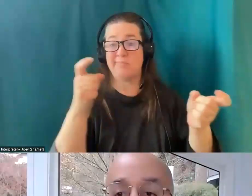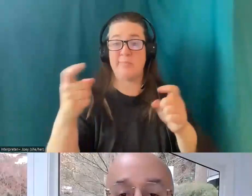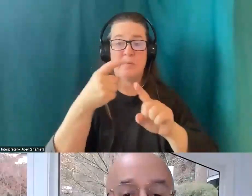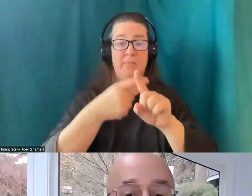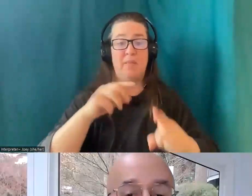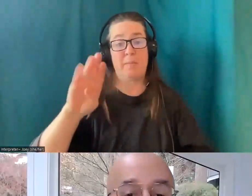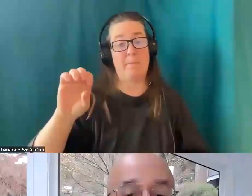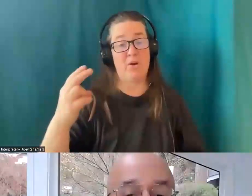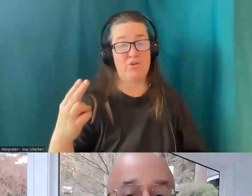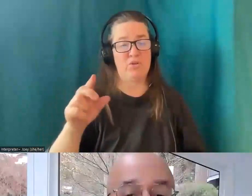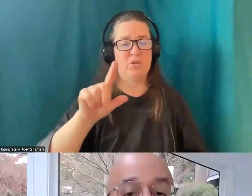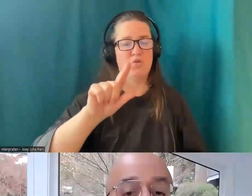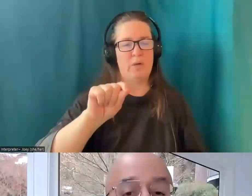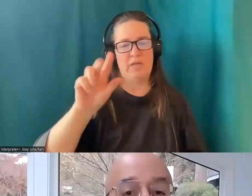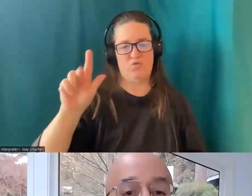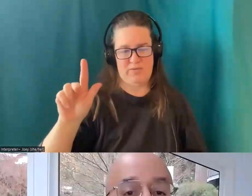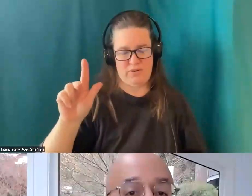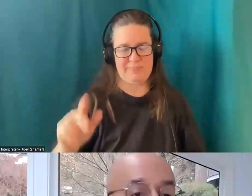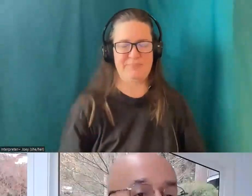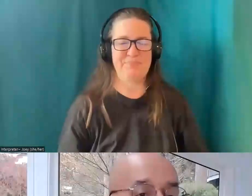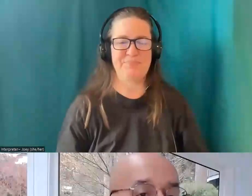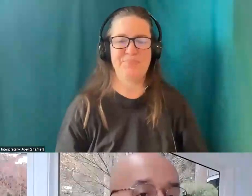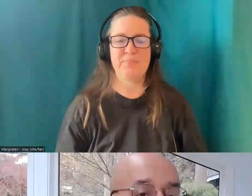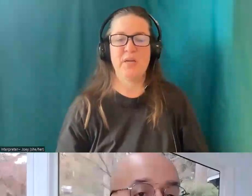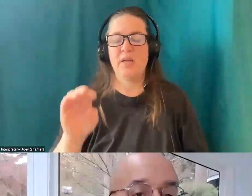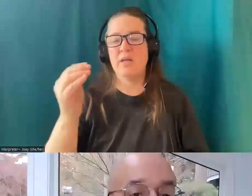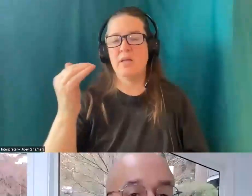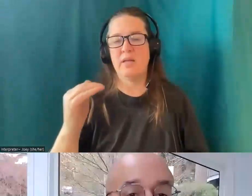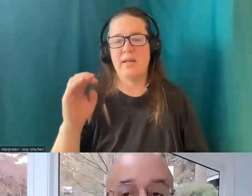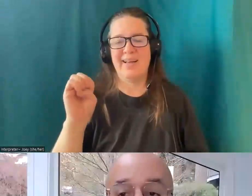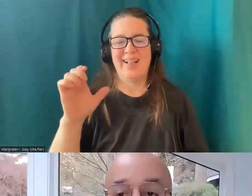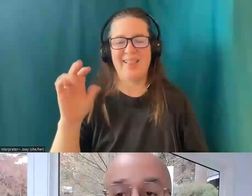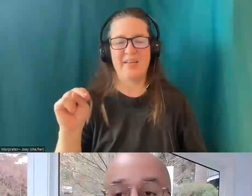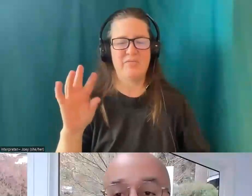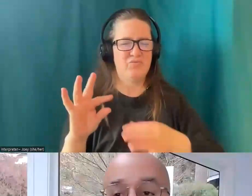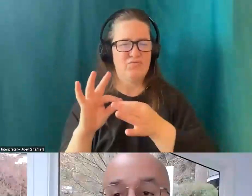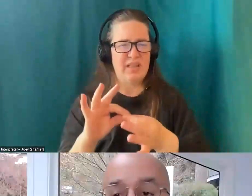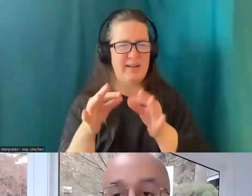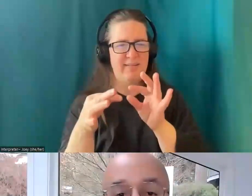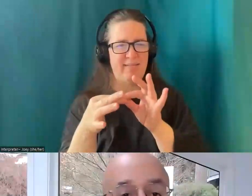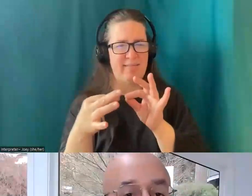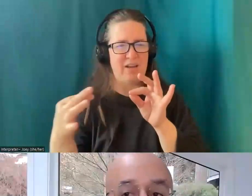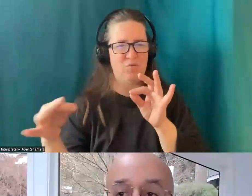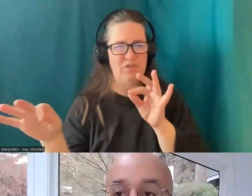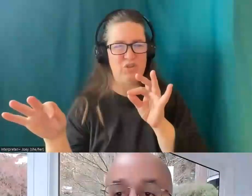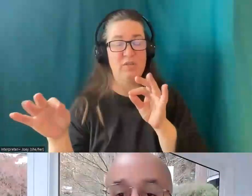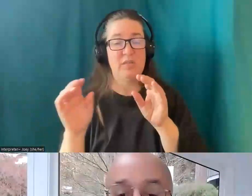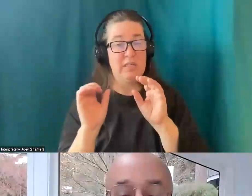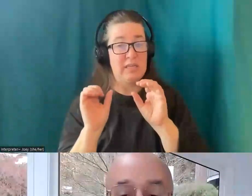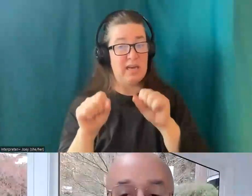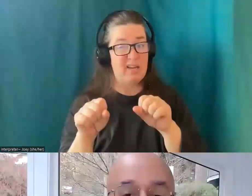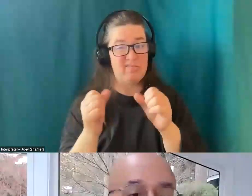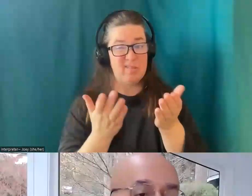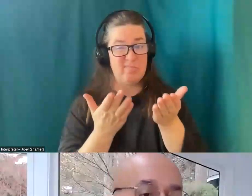Great, thank you. How about language? Can applications be submitted in a